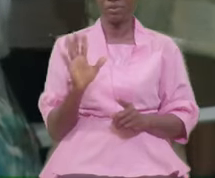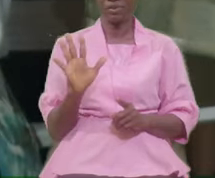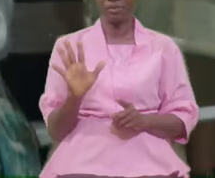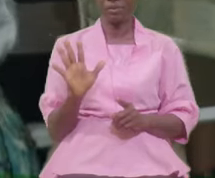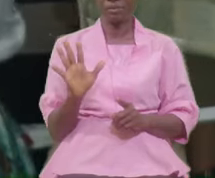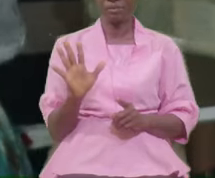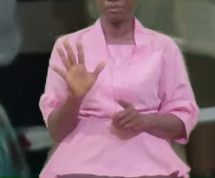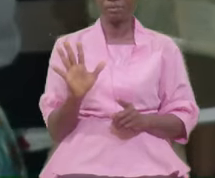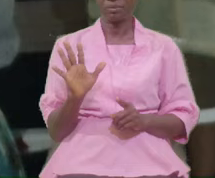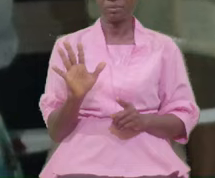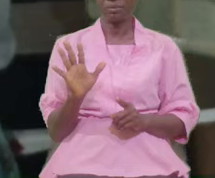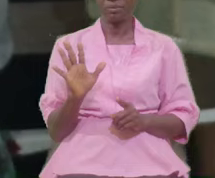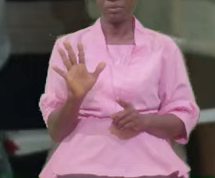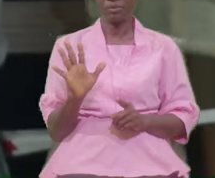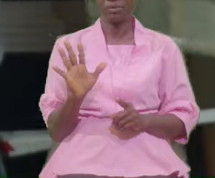915